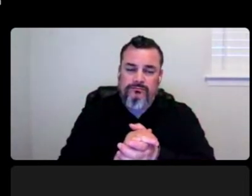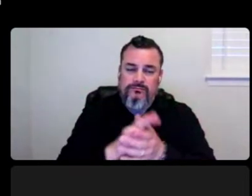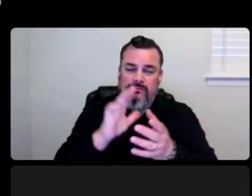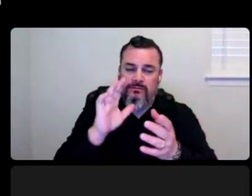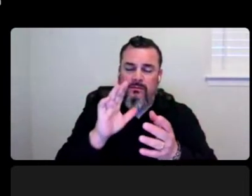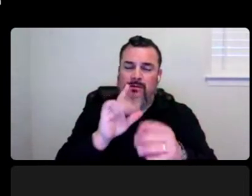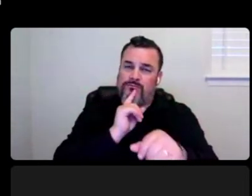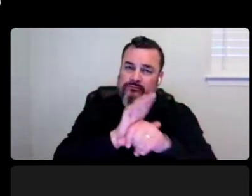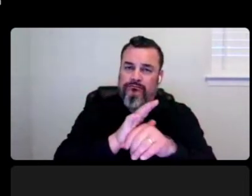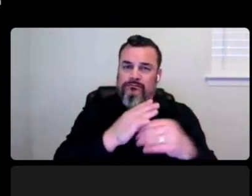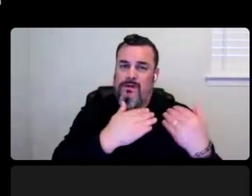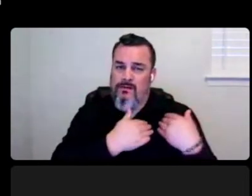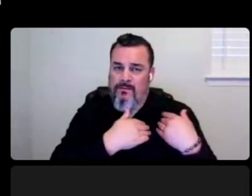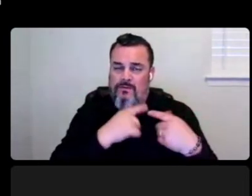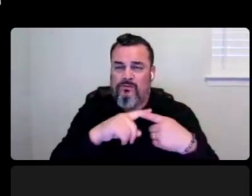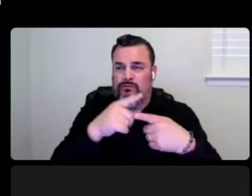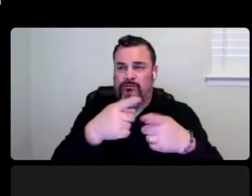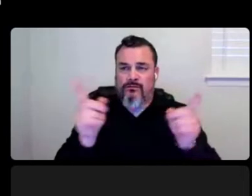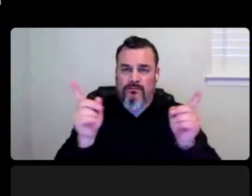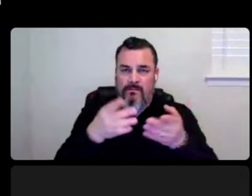Ensuring accountability to the public.